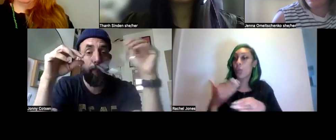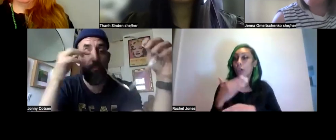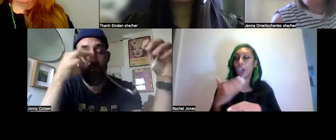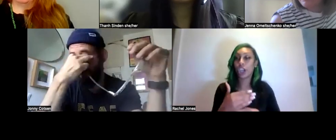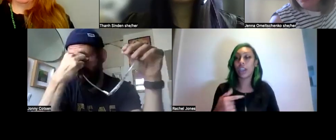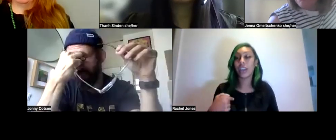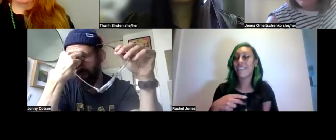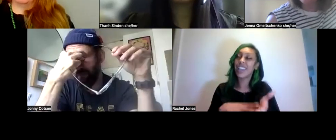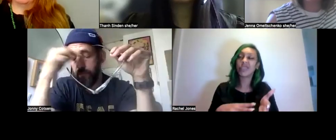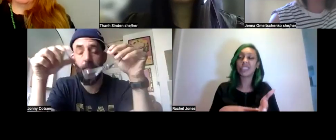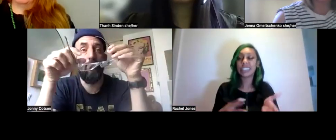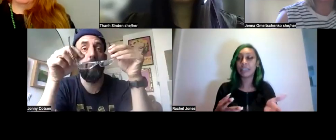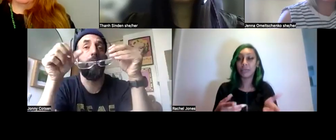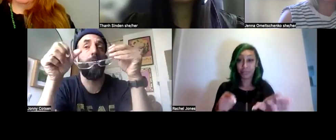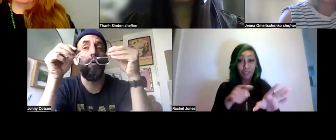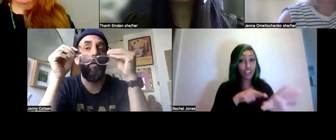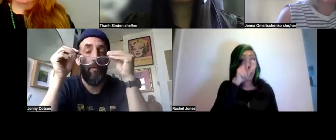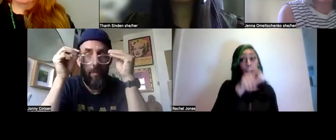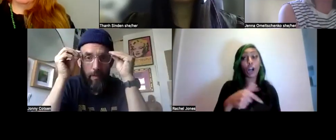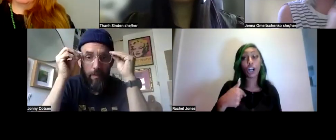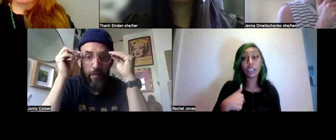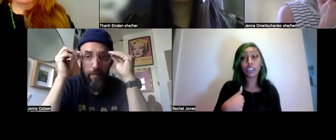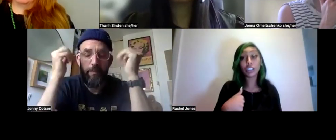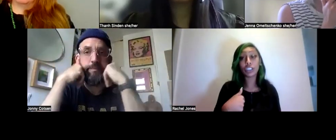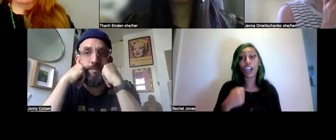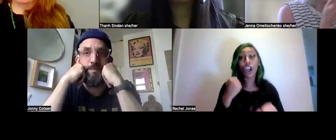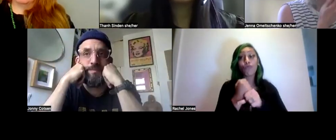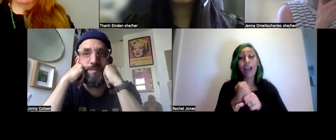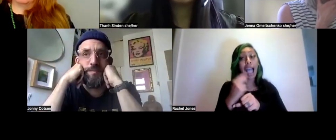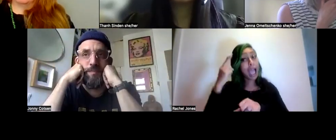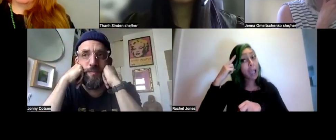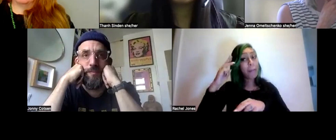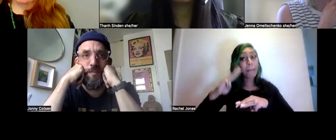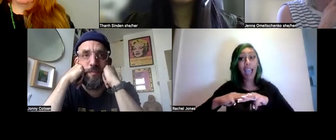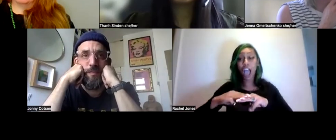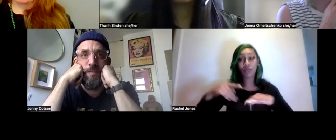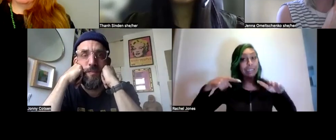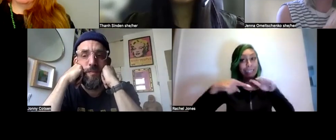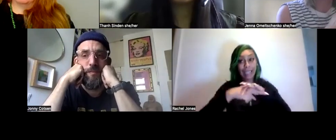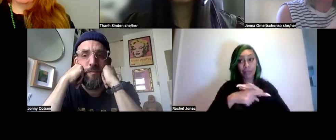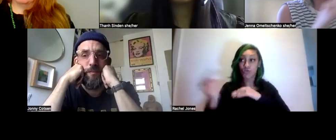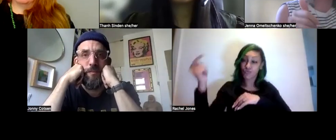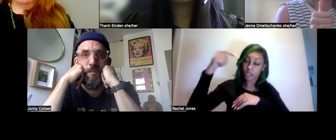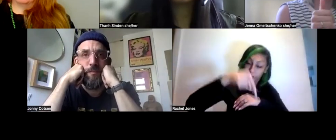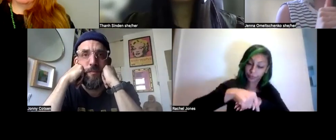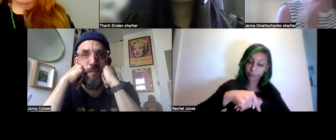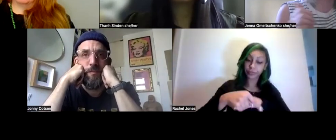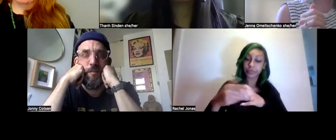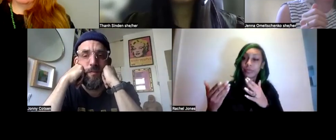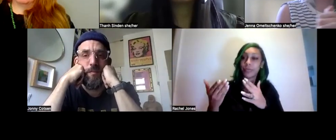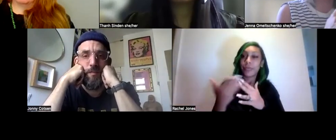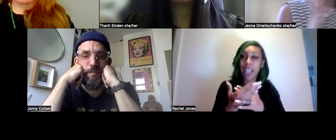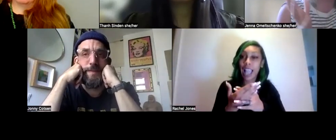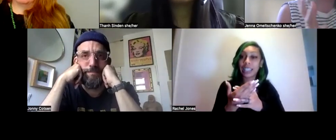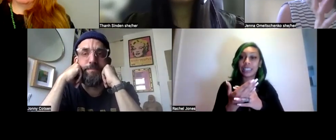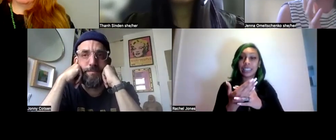very kind of, you know, being a young person who's a grandparents of all immigrants, like we, and whose access to kind of culture and the